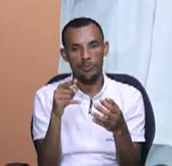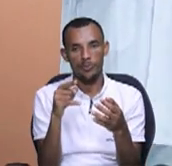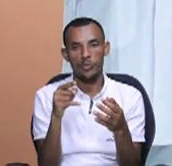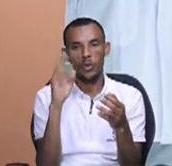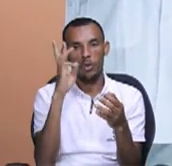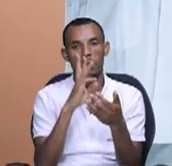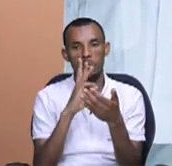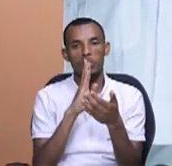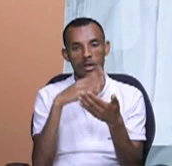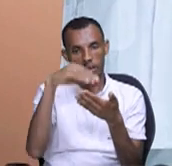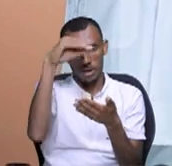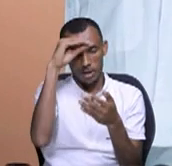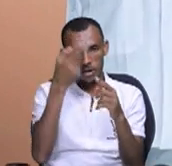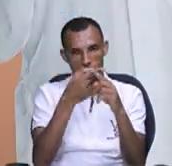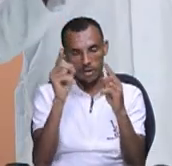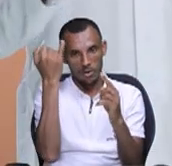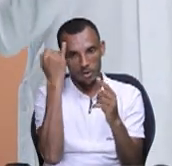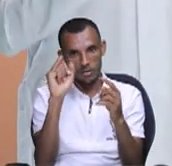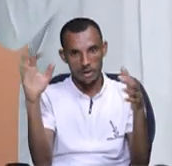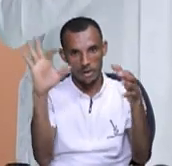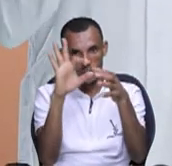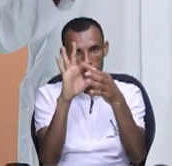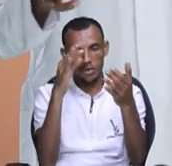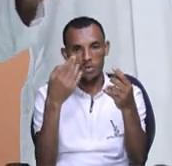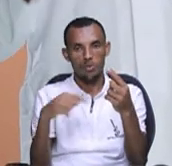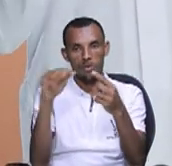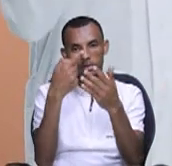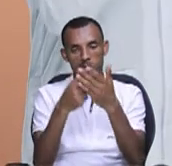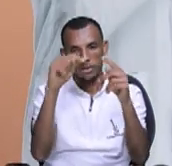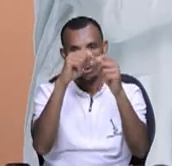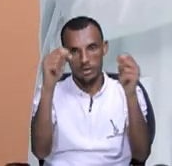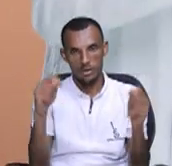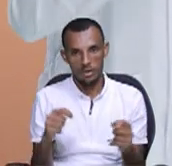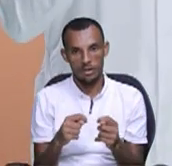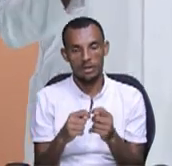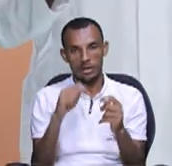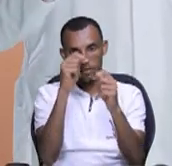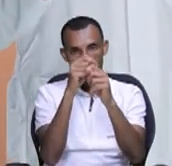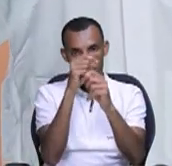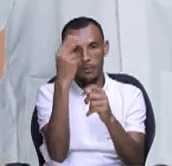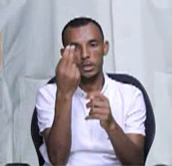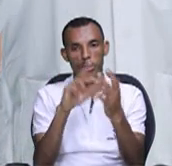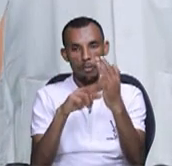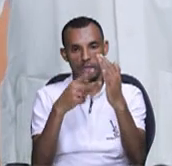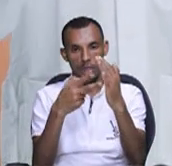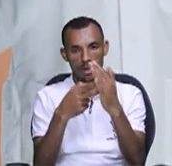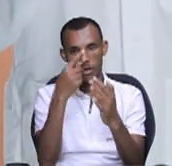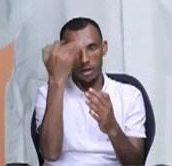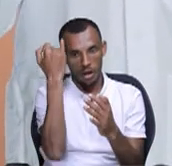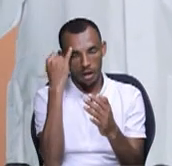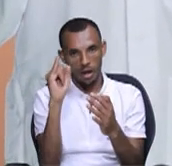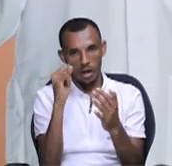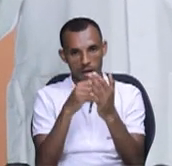you will be learn different concepts related to these triangles. Trigonometric function mean, the term